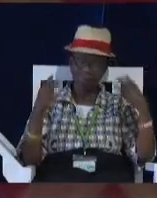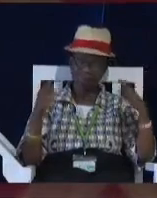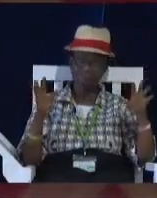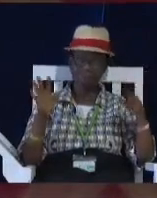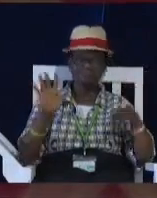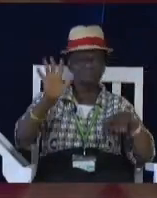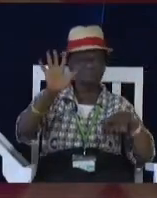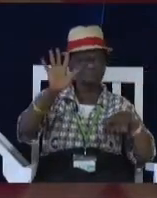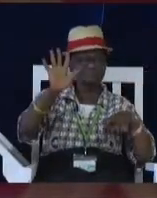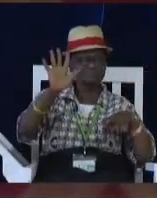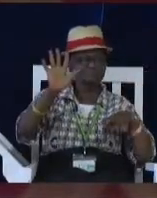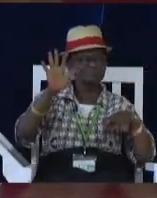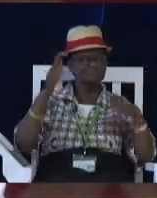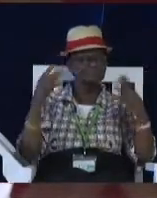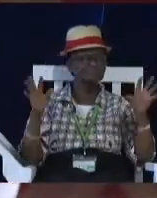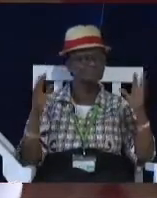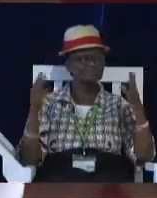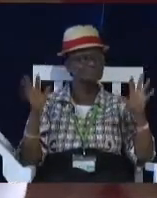Five.